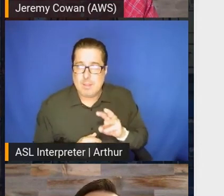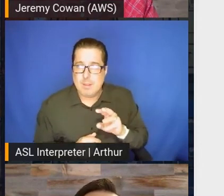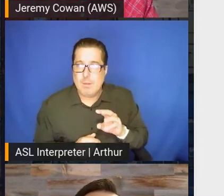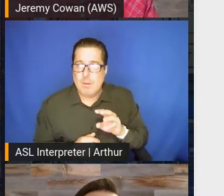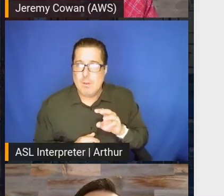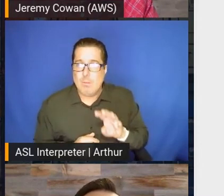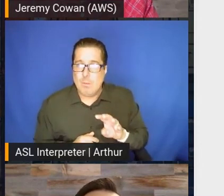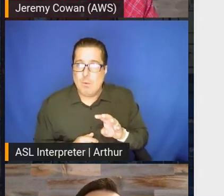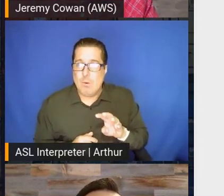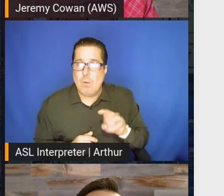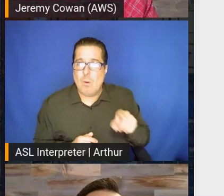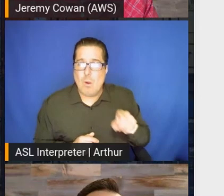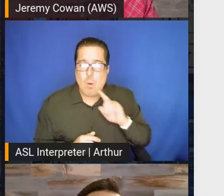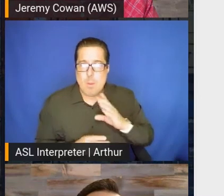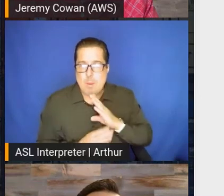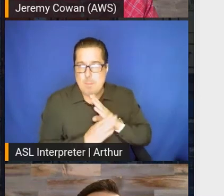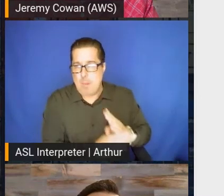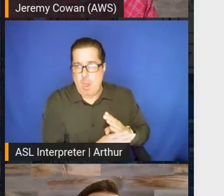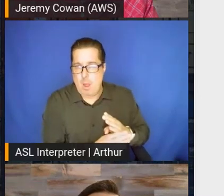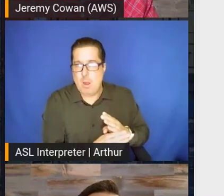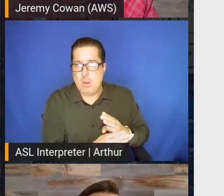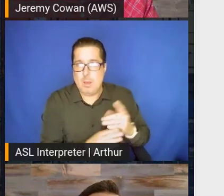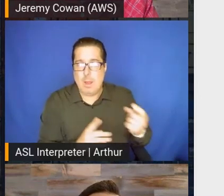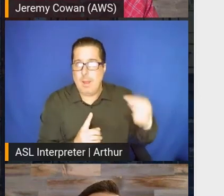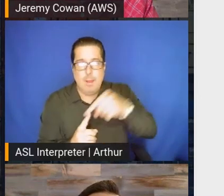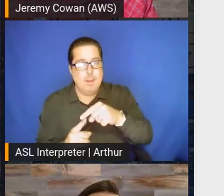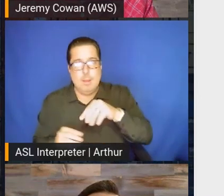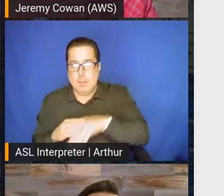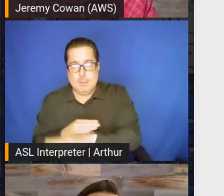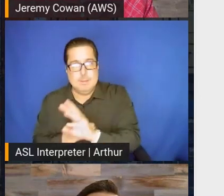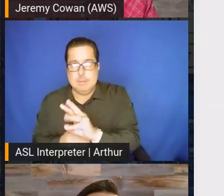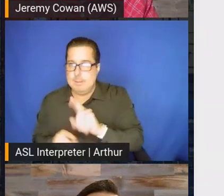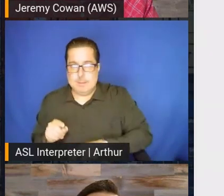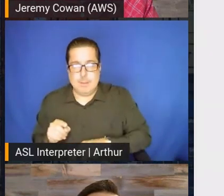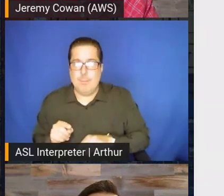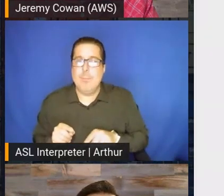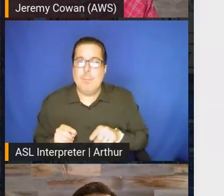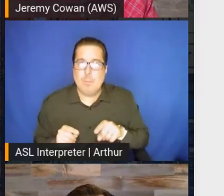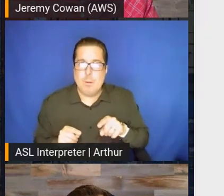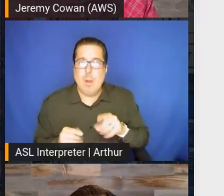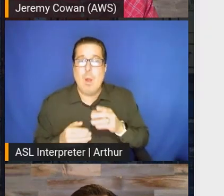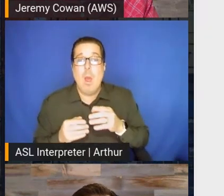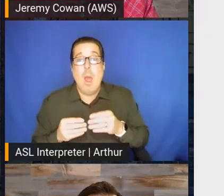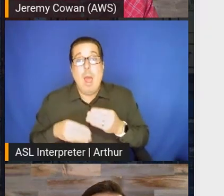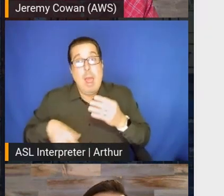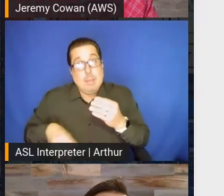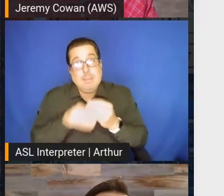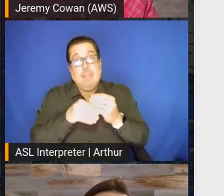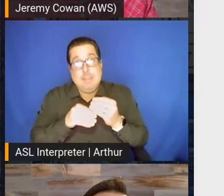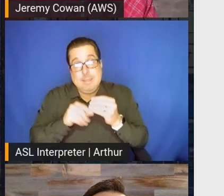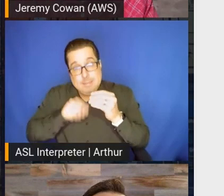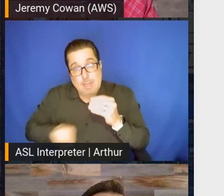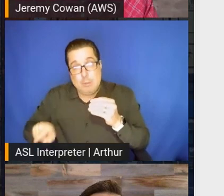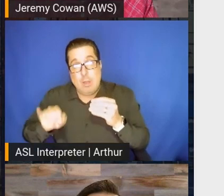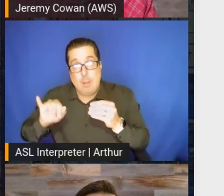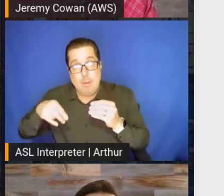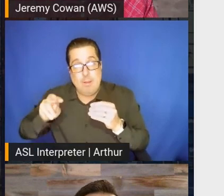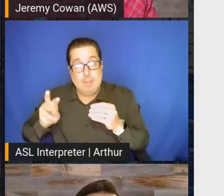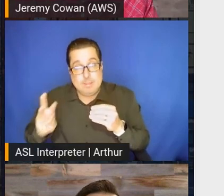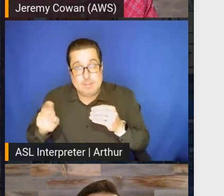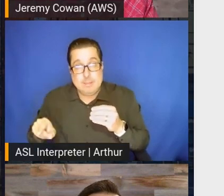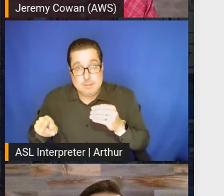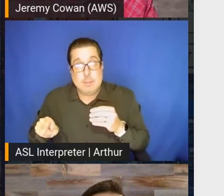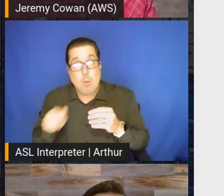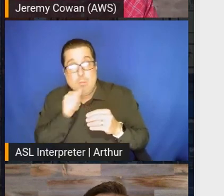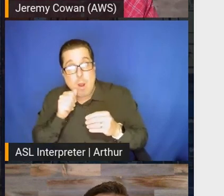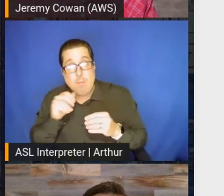will be blocked. And pod to external IPv6, if you are running within a private subnet, and that as per the